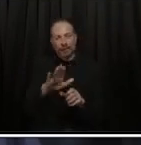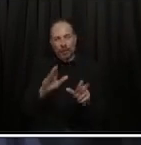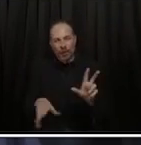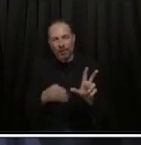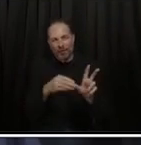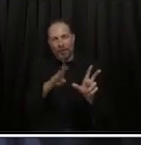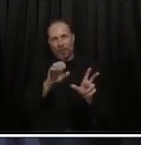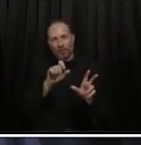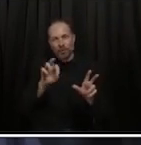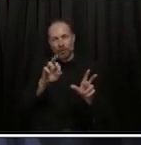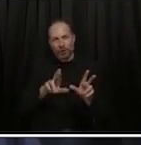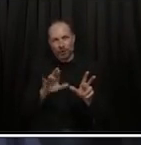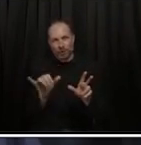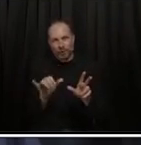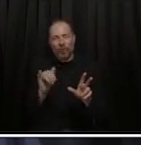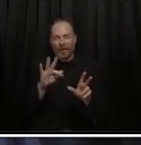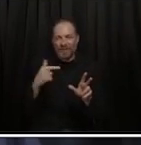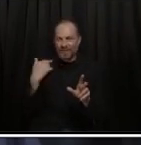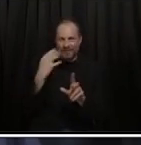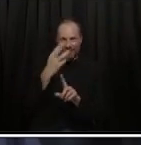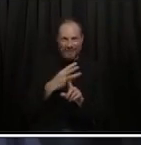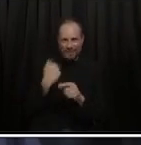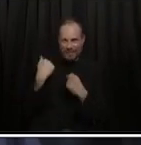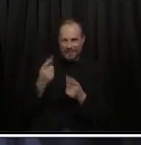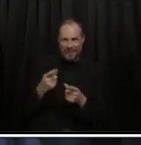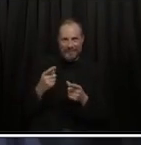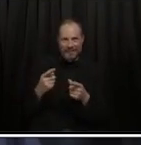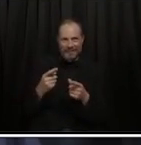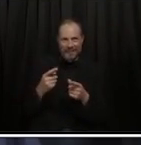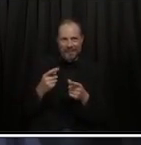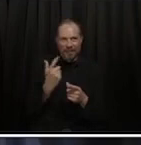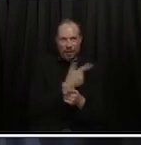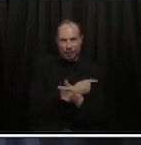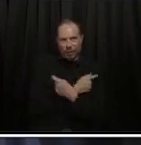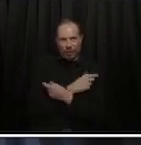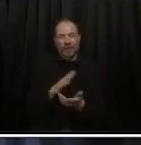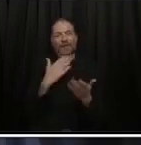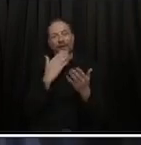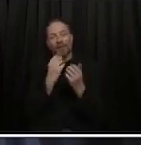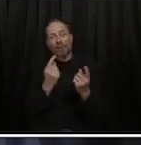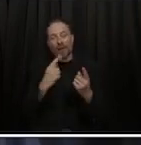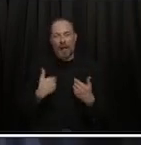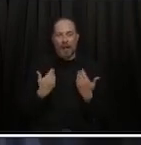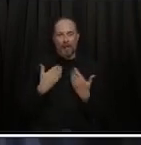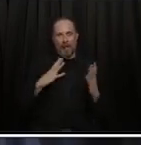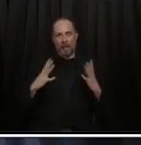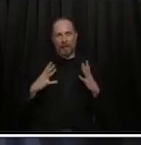dose. Get your booster if it's been 6 months since your first 2. Thank you, everybody, and happy holidays.